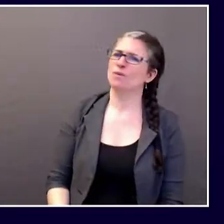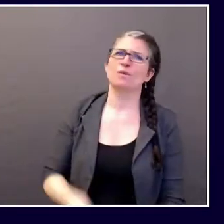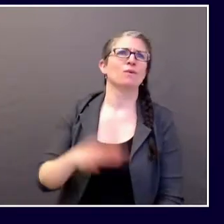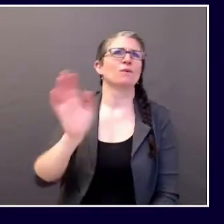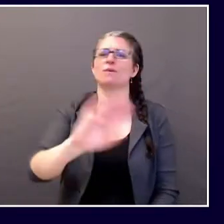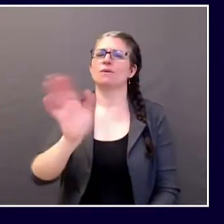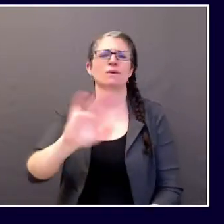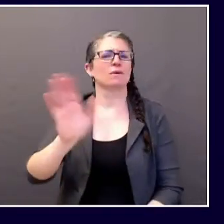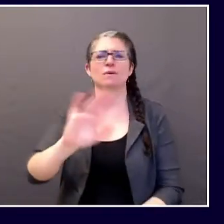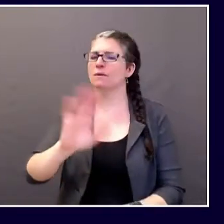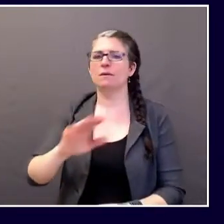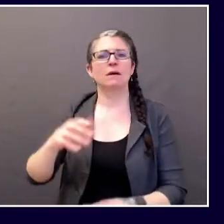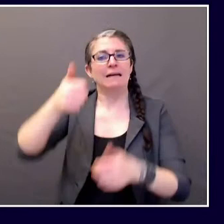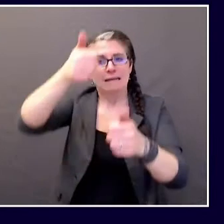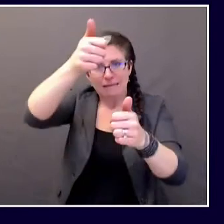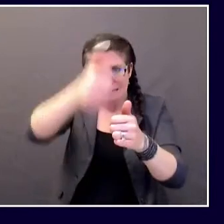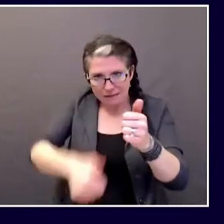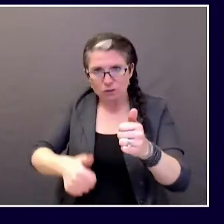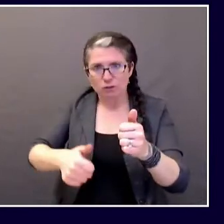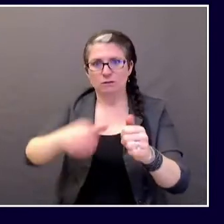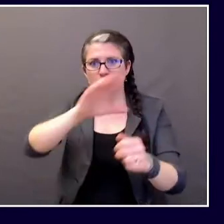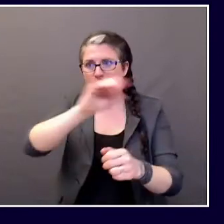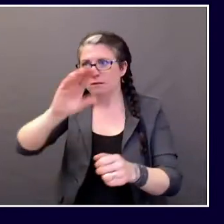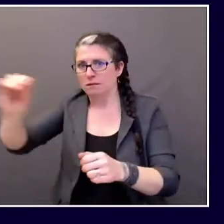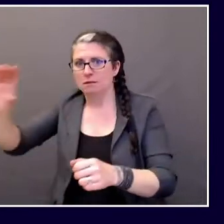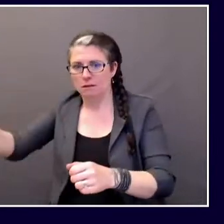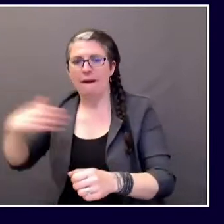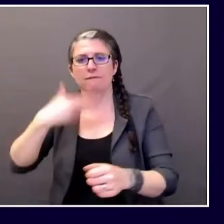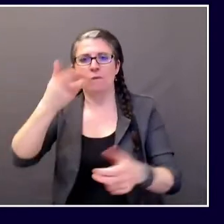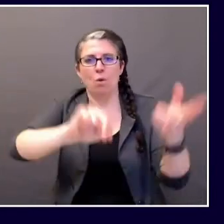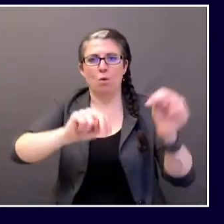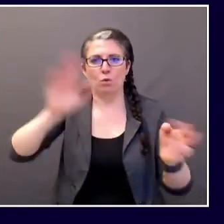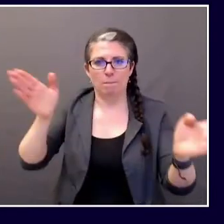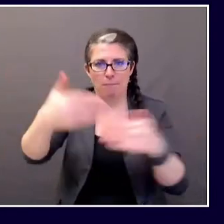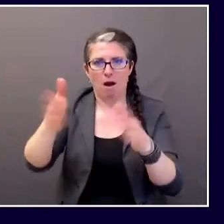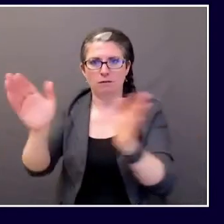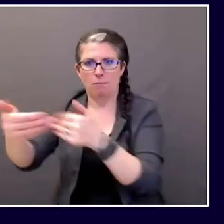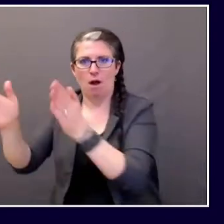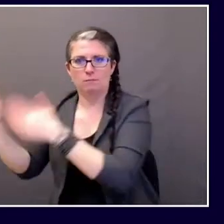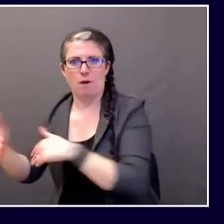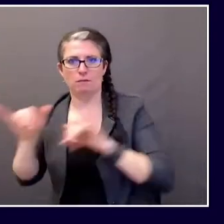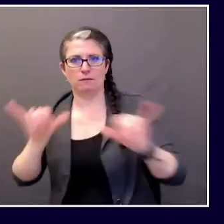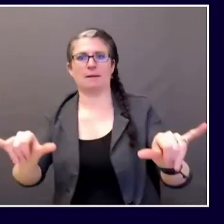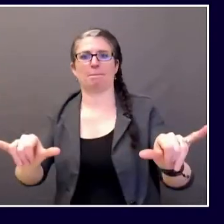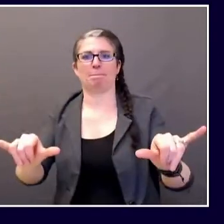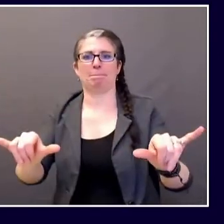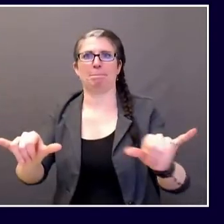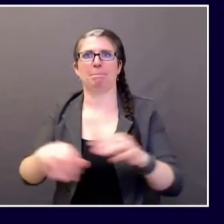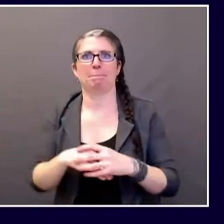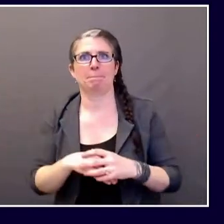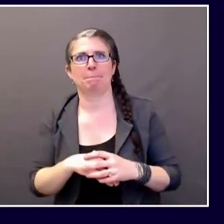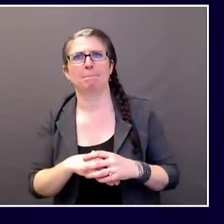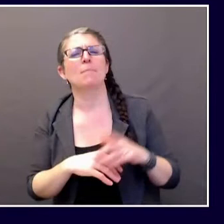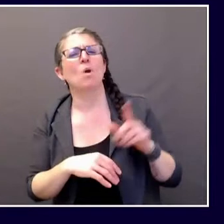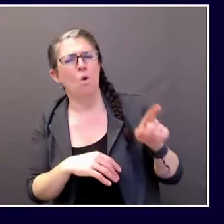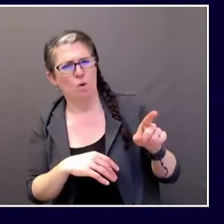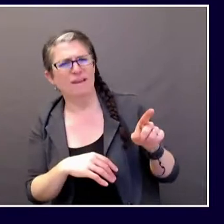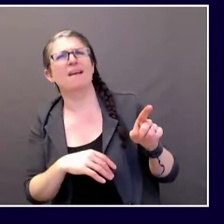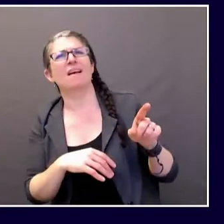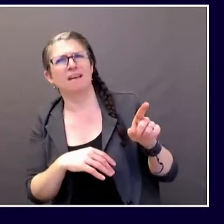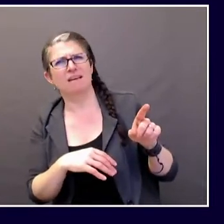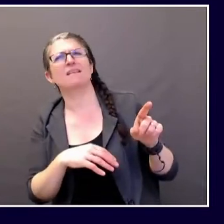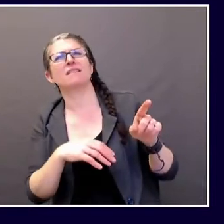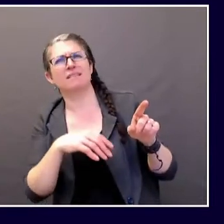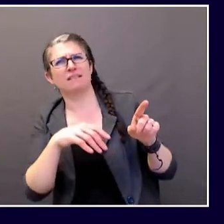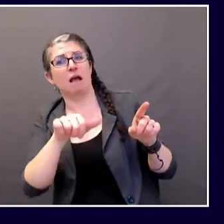first dose of vaccine rollout? Some of them have already increased to near 20% of its populations that have gotten a